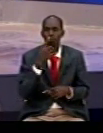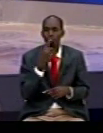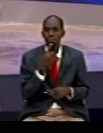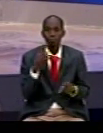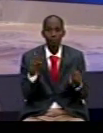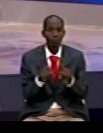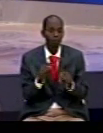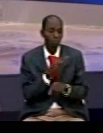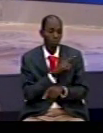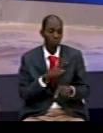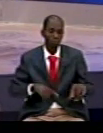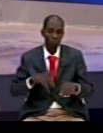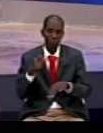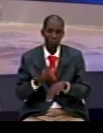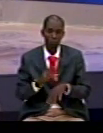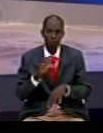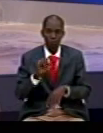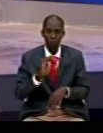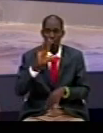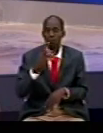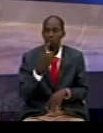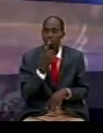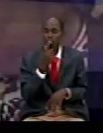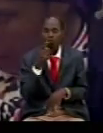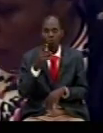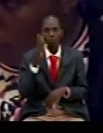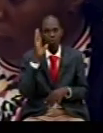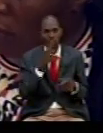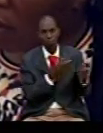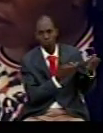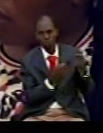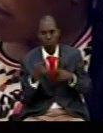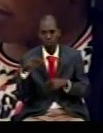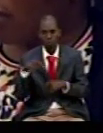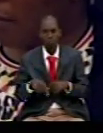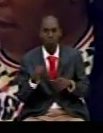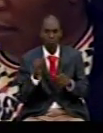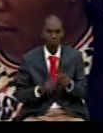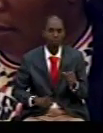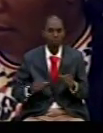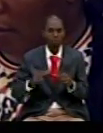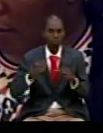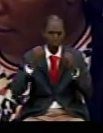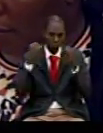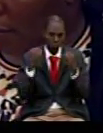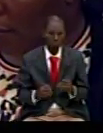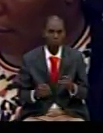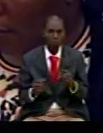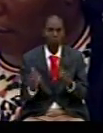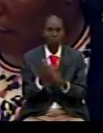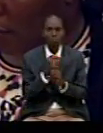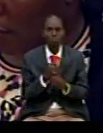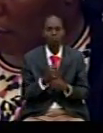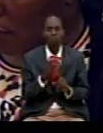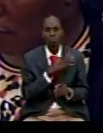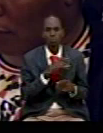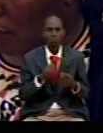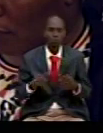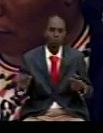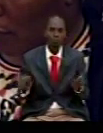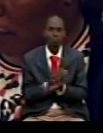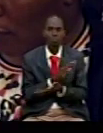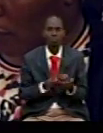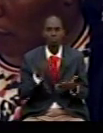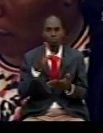the Lord touches your mouth, you pull down every stronghold. And to destroy,